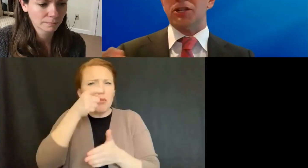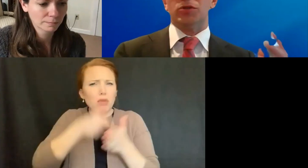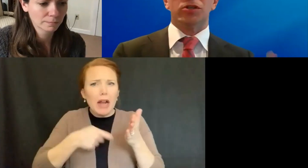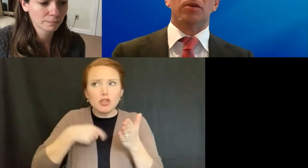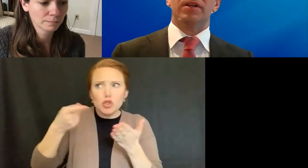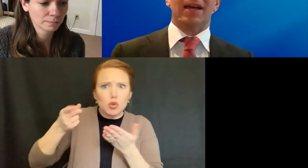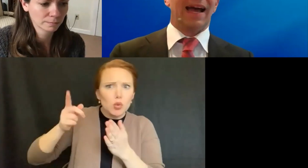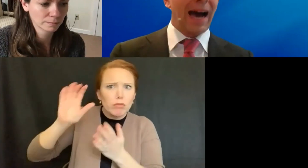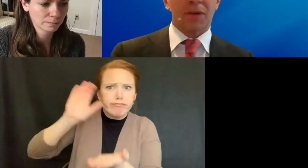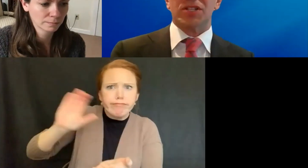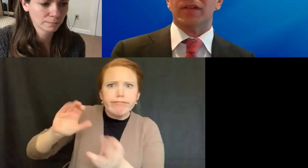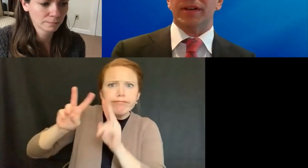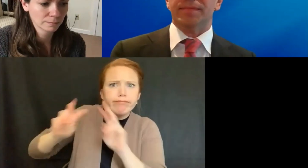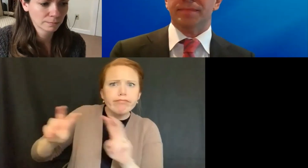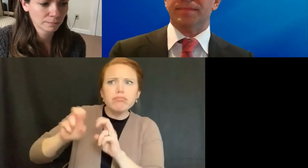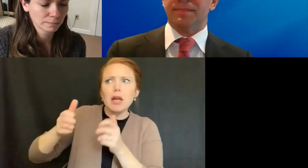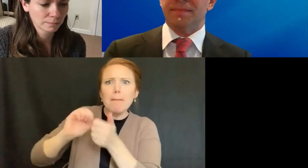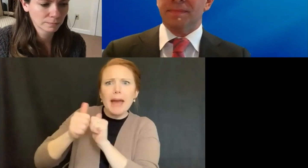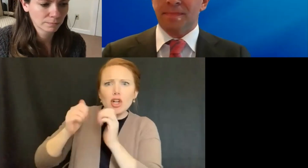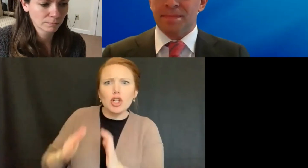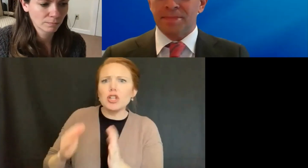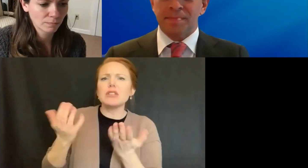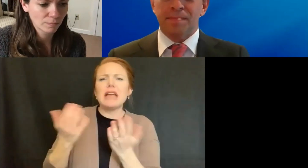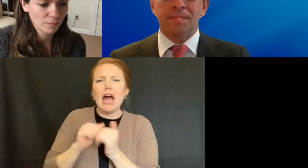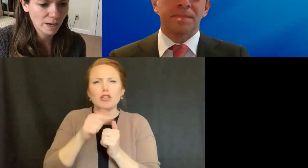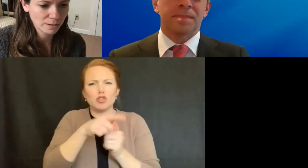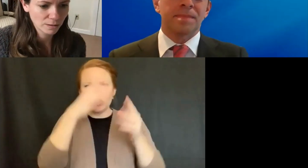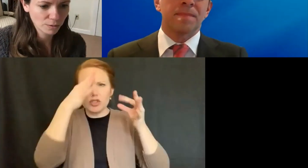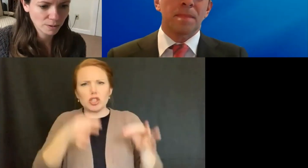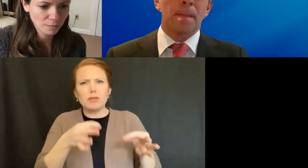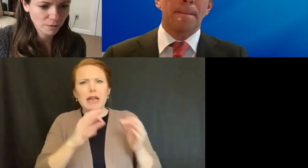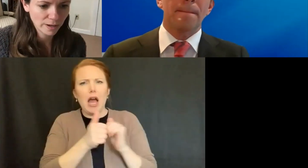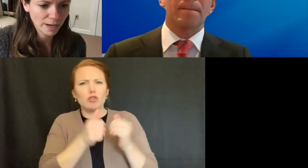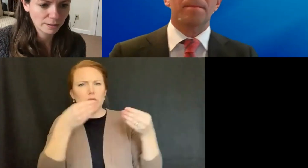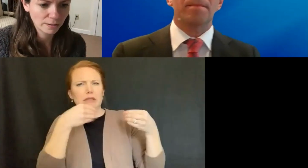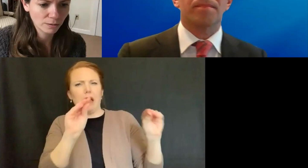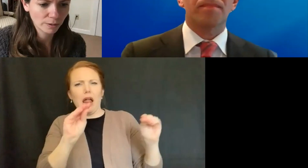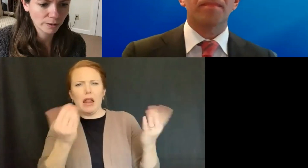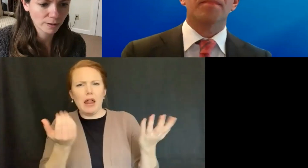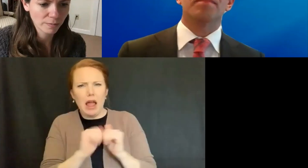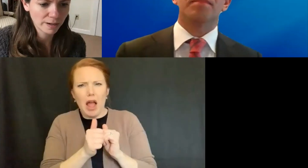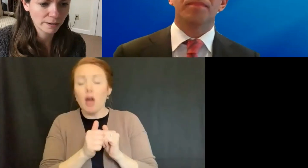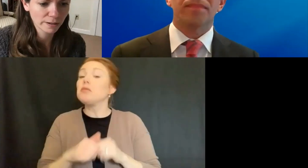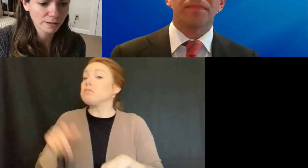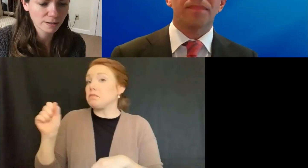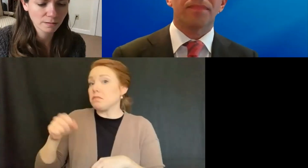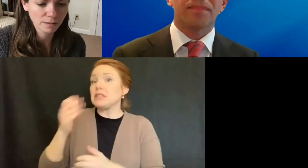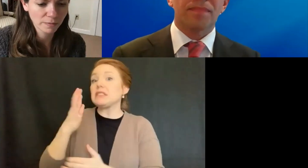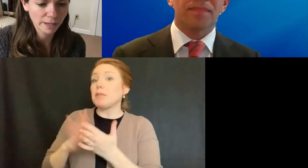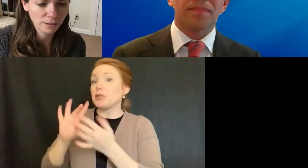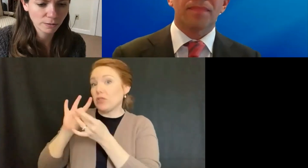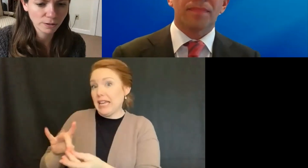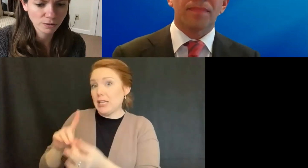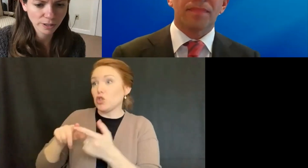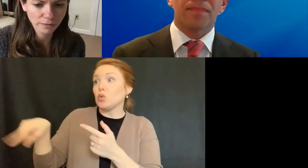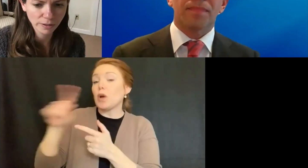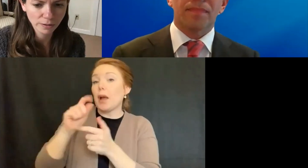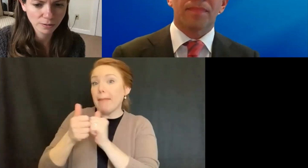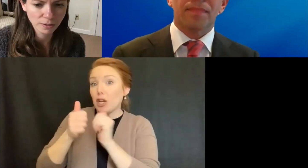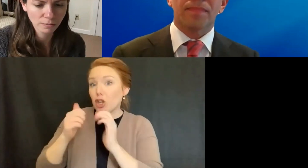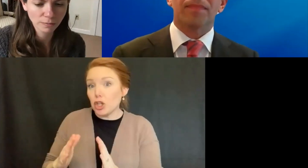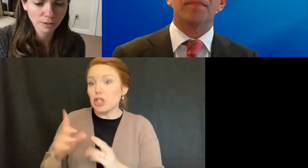competitors? How did you determine like how to sell it? Yeah, so some of it had to do with competitors, some of it had to do with